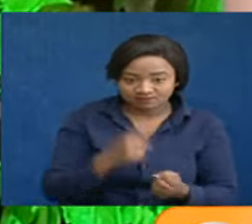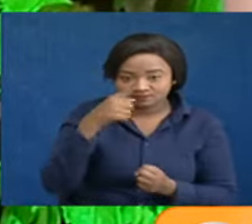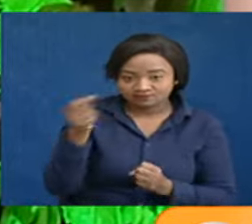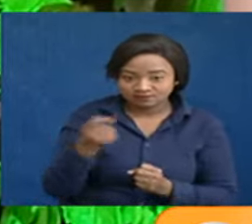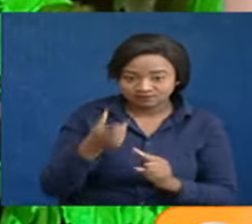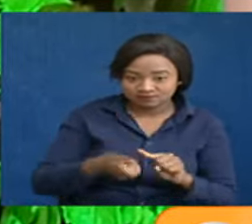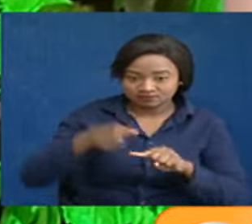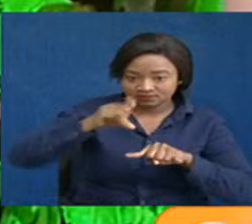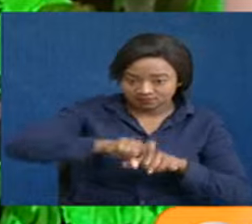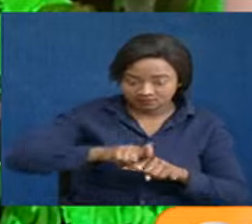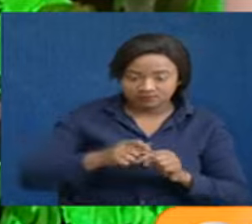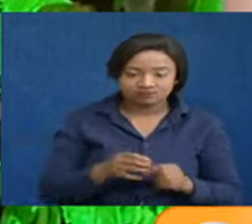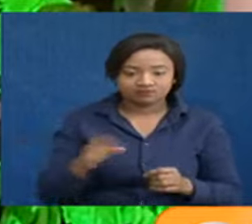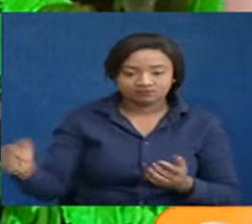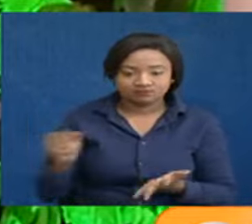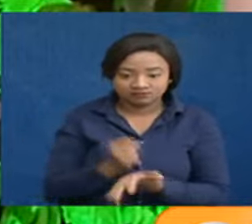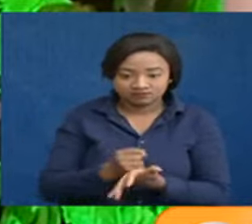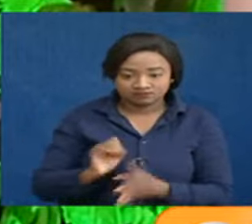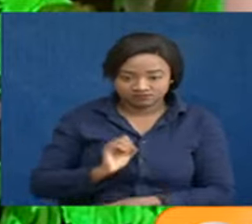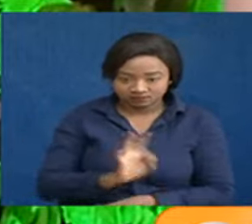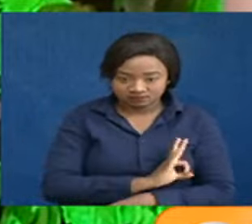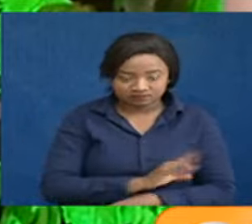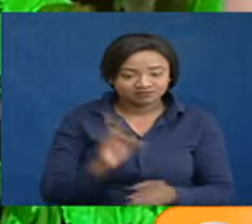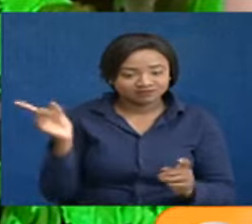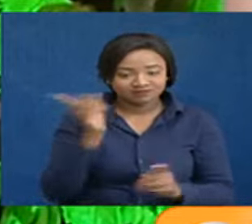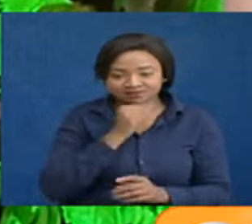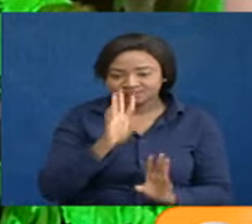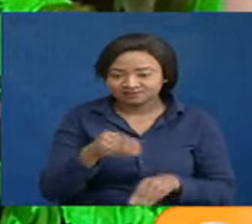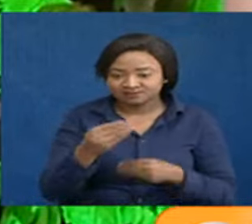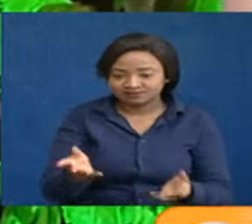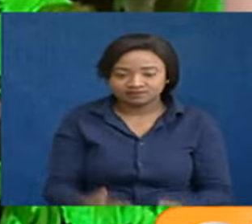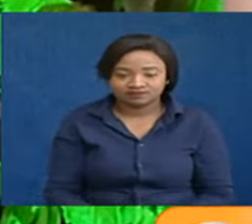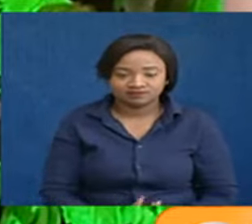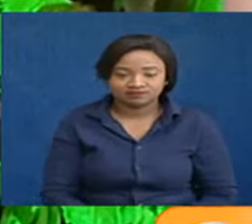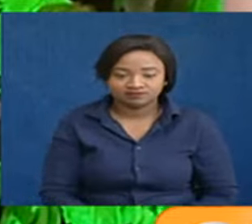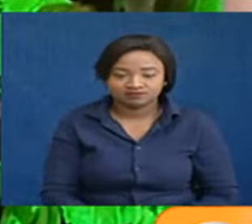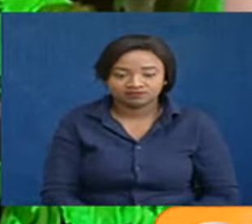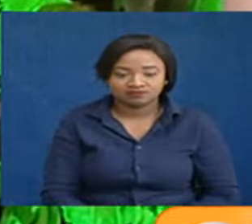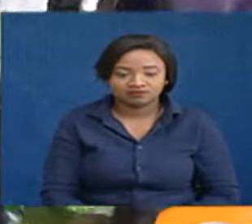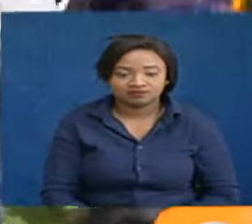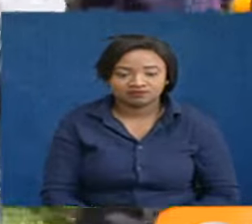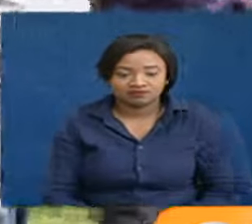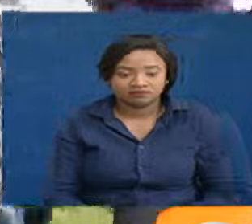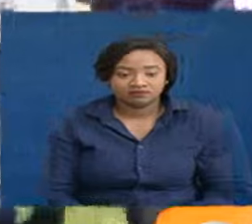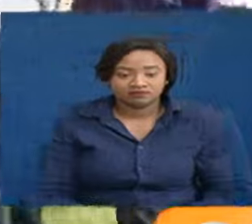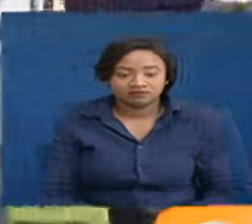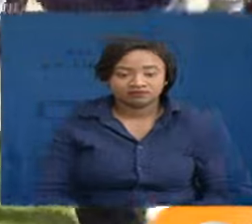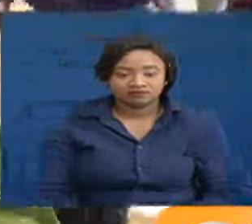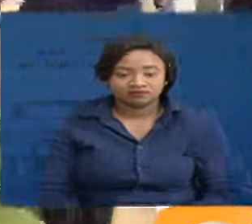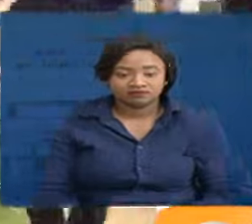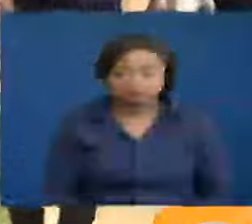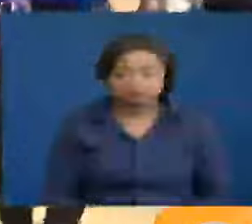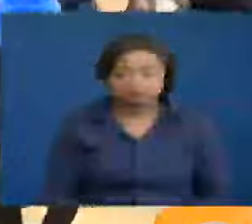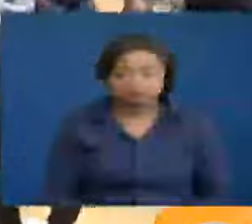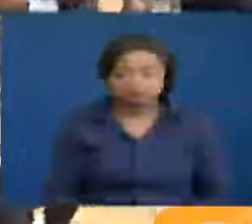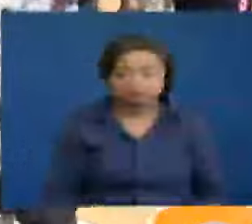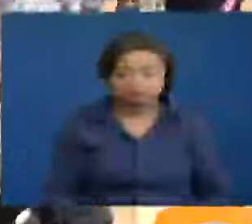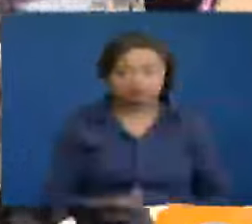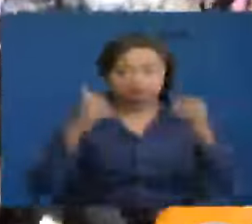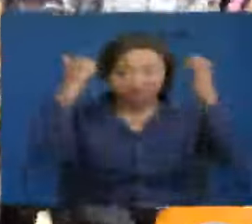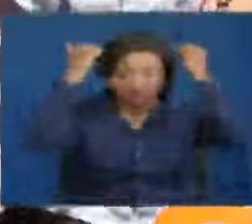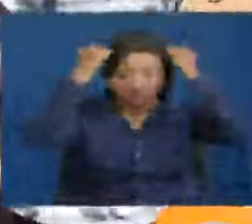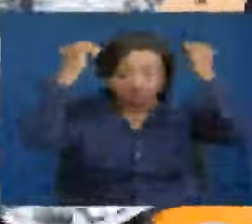of additional academic staff have already been committed. Setulale has more. Students from